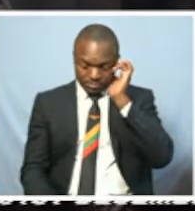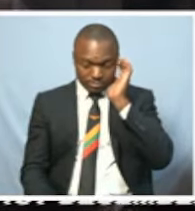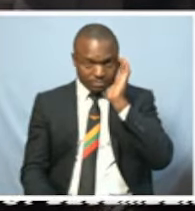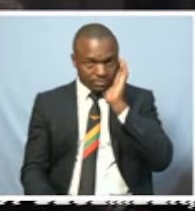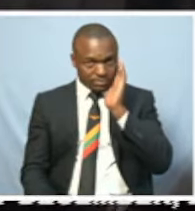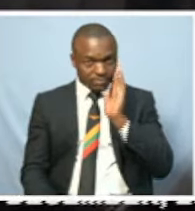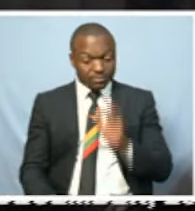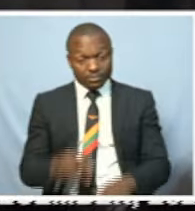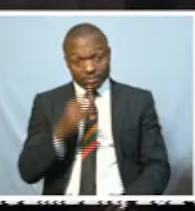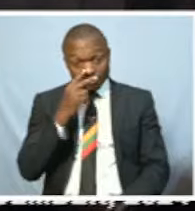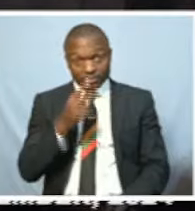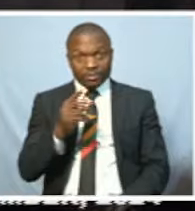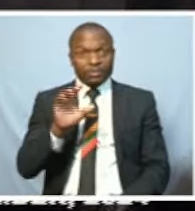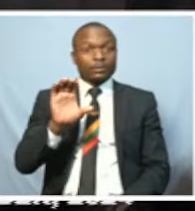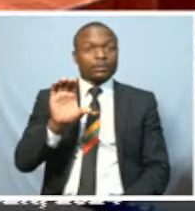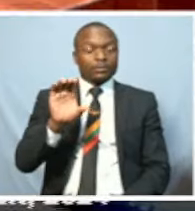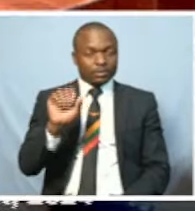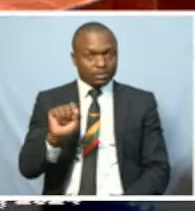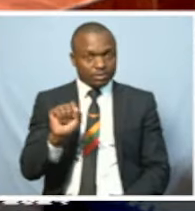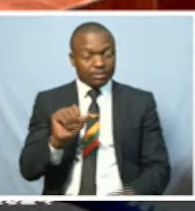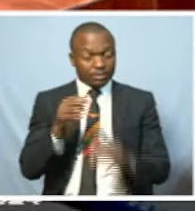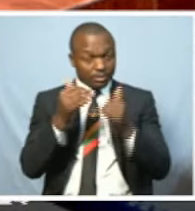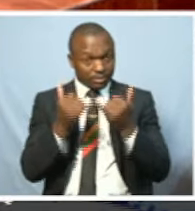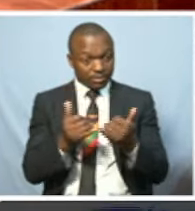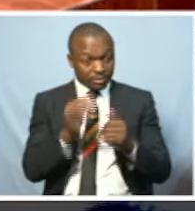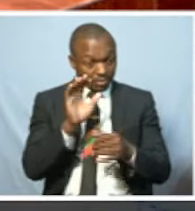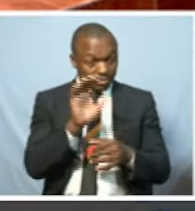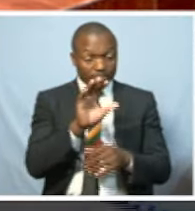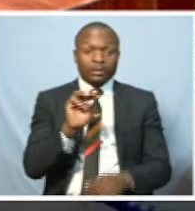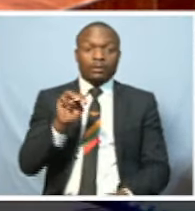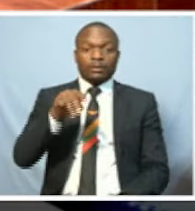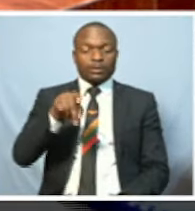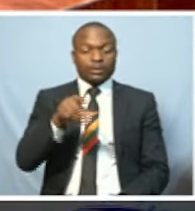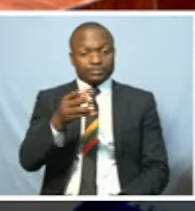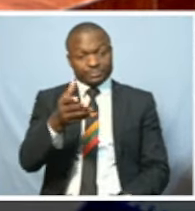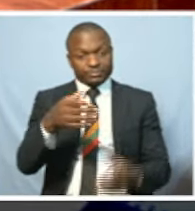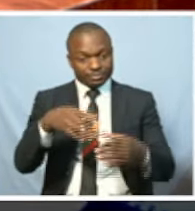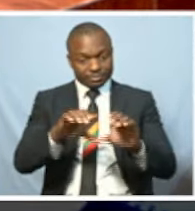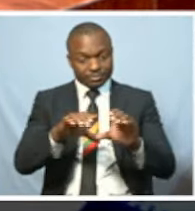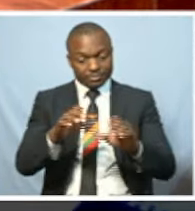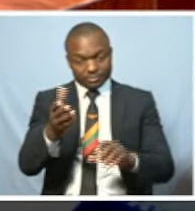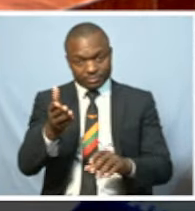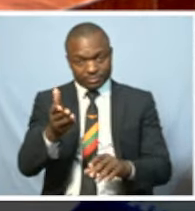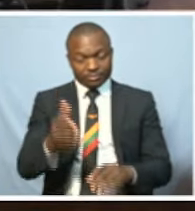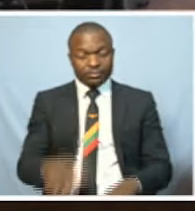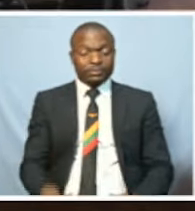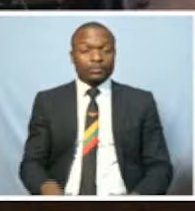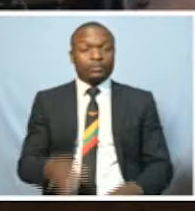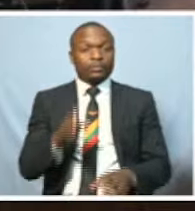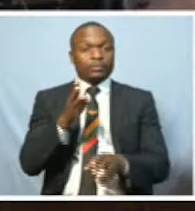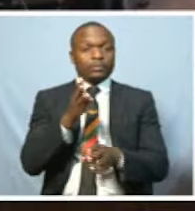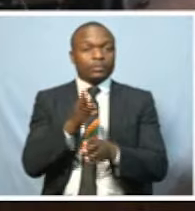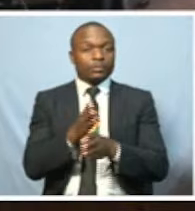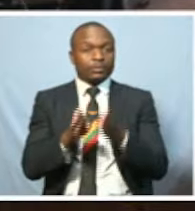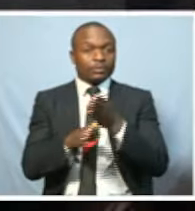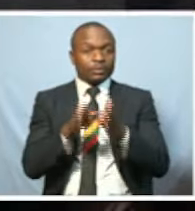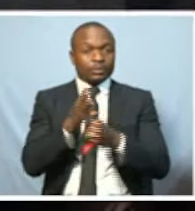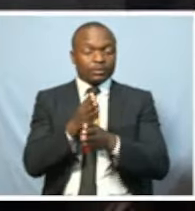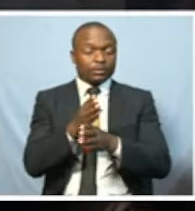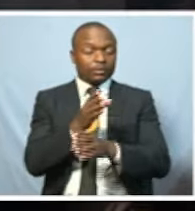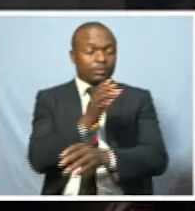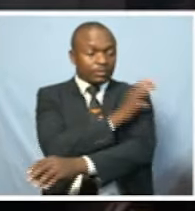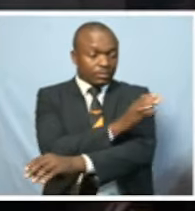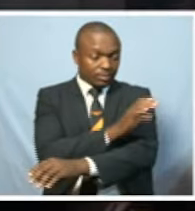You see CS, eh? Now it's your own MP now. Yes, go ahead. Page 3, construction of a health post, staff